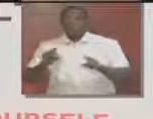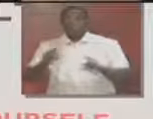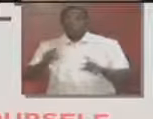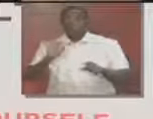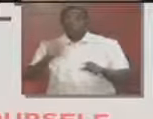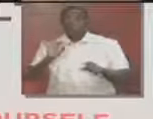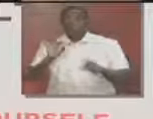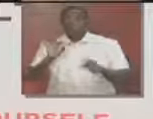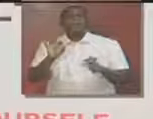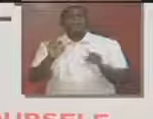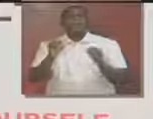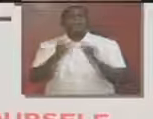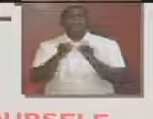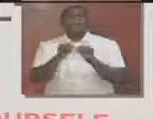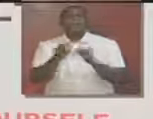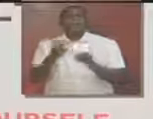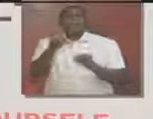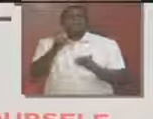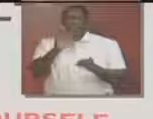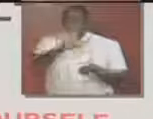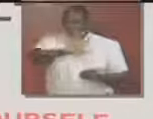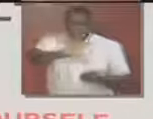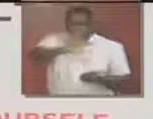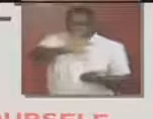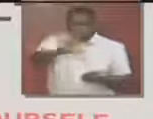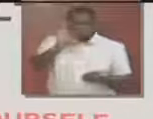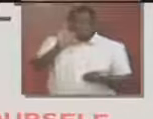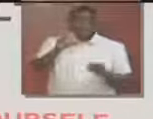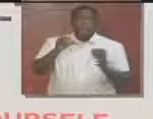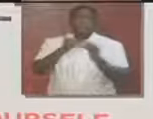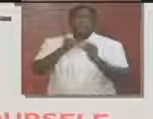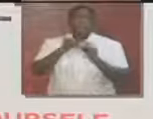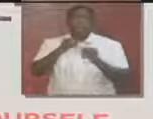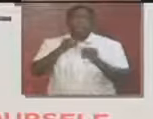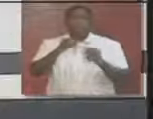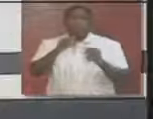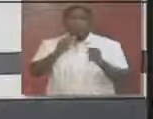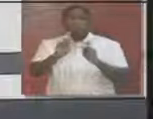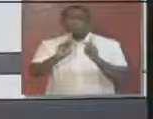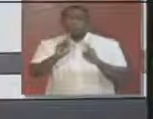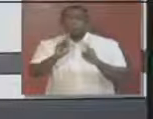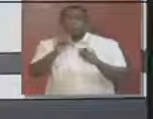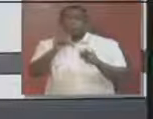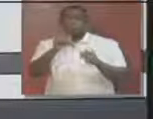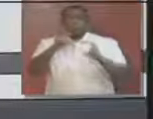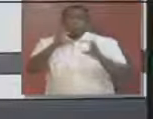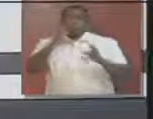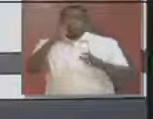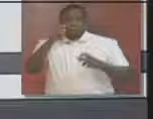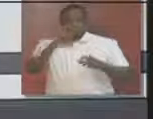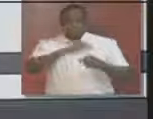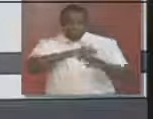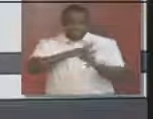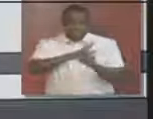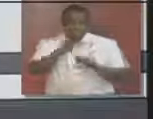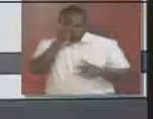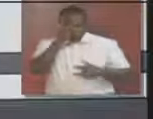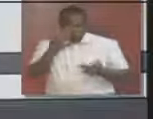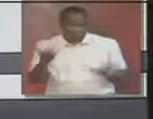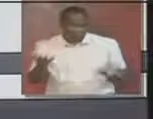one geographic area than another? All right, so we're going now to Dr. Bagwandas. Thank you.